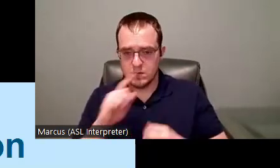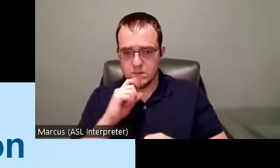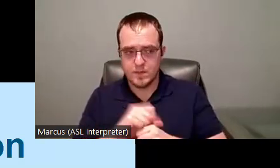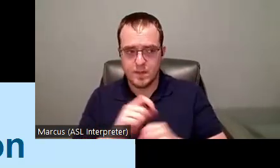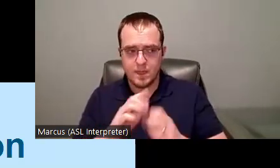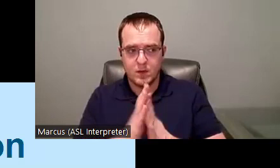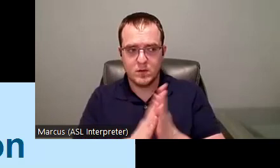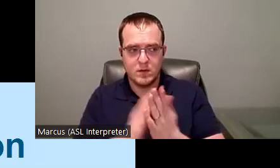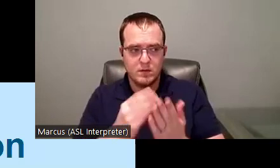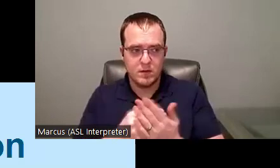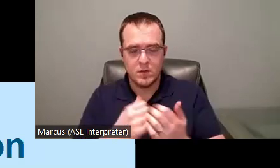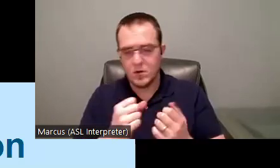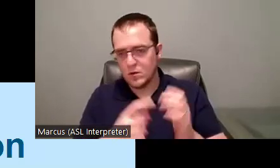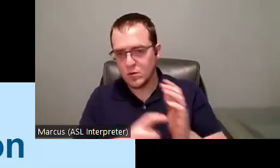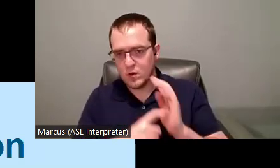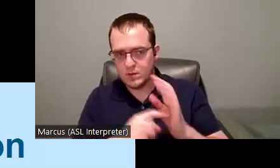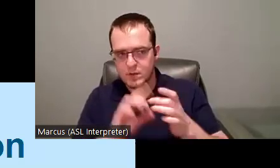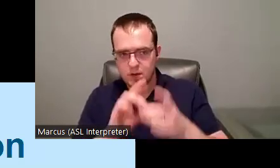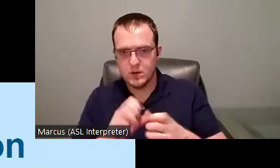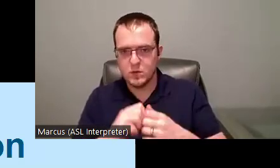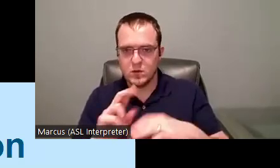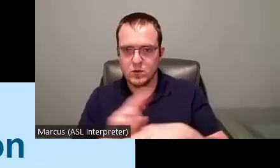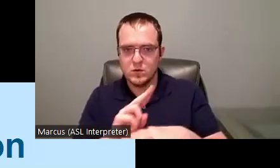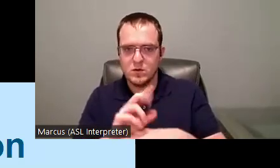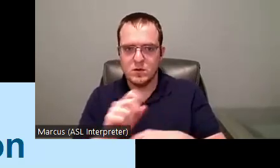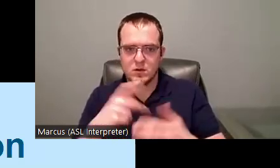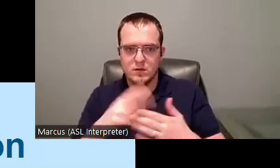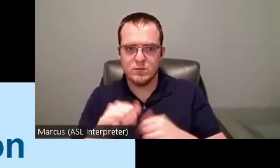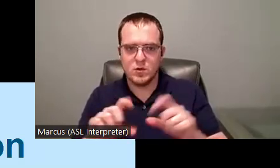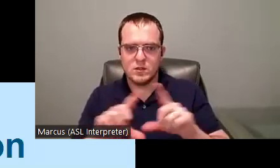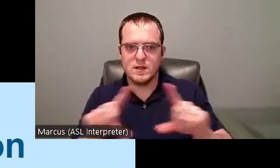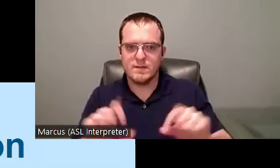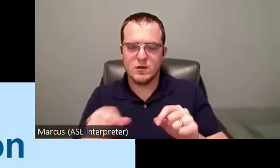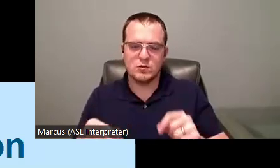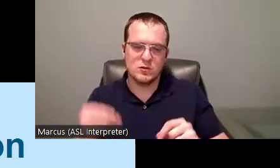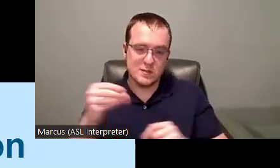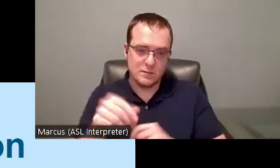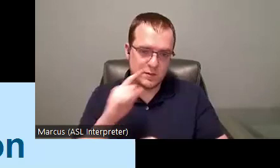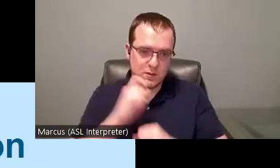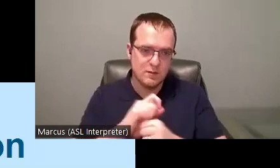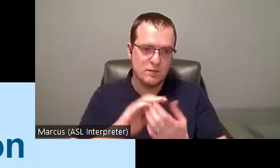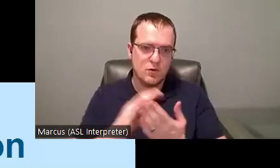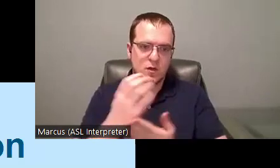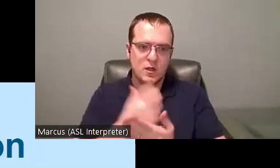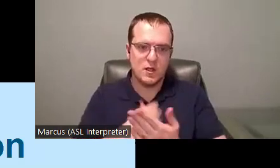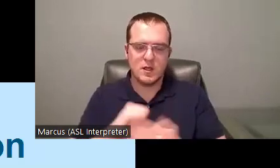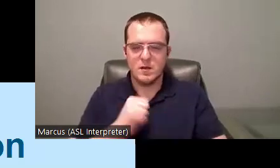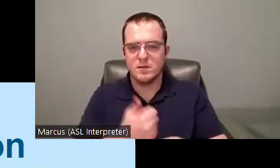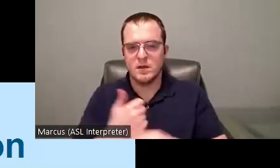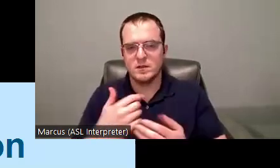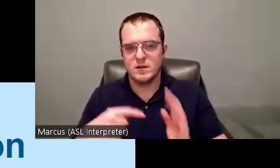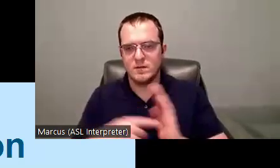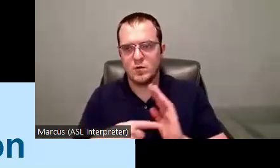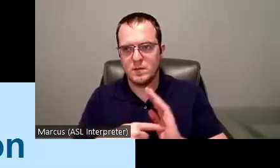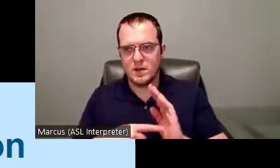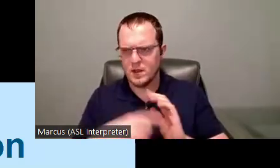incentives or requirements around utilization of project-based voucher subsidy to create income-based affordability. I guess how